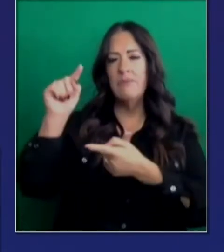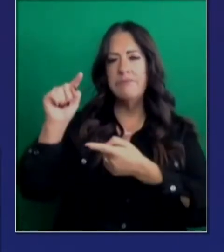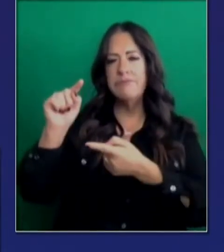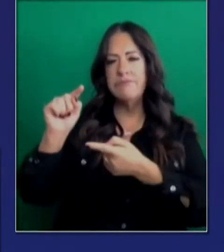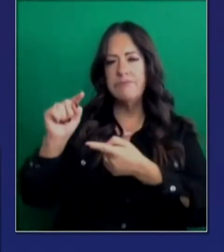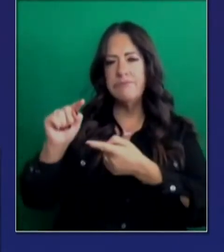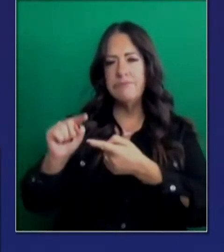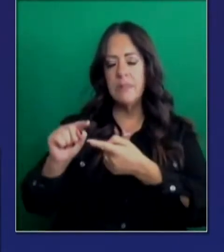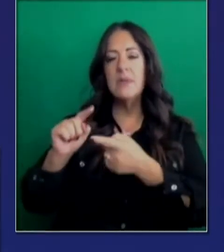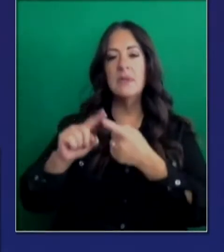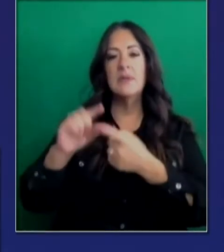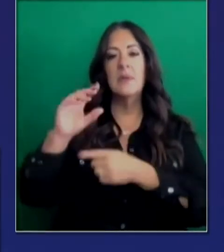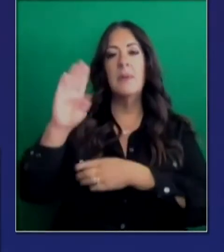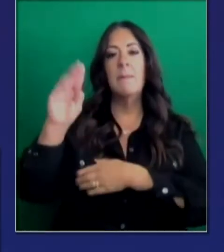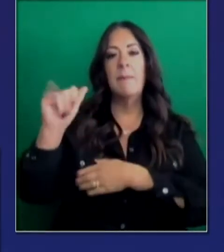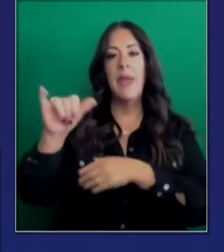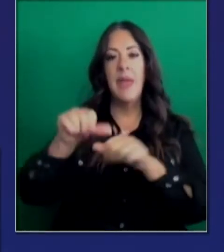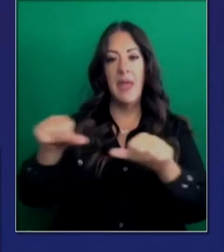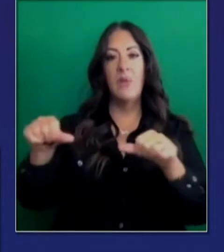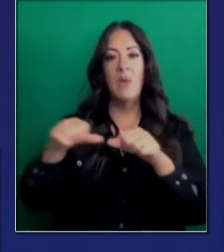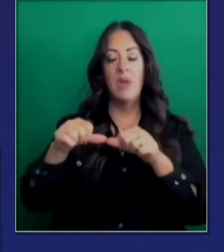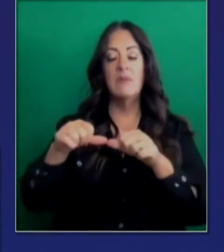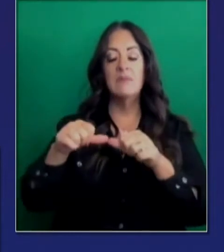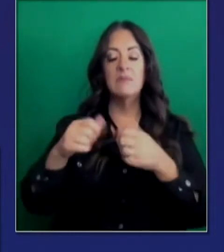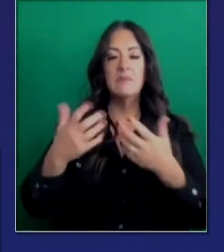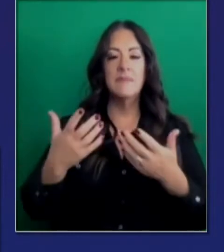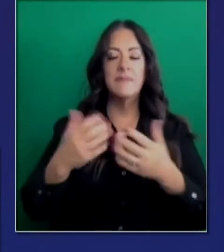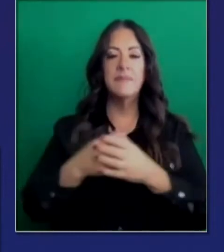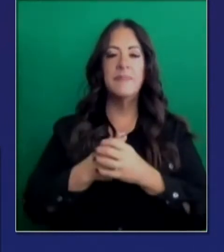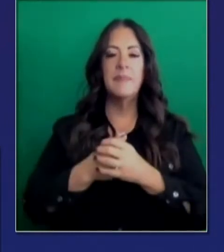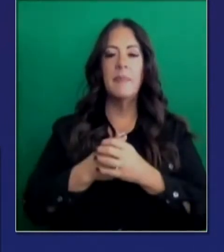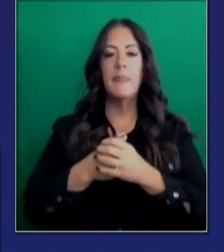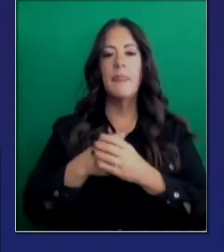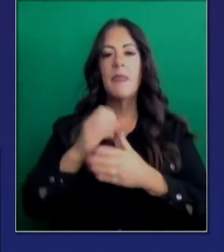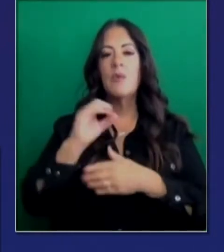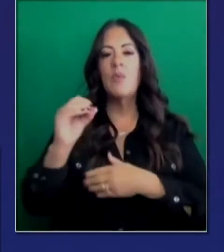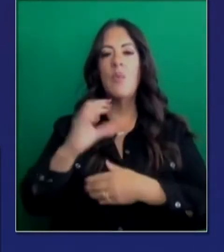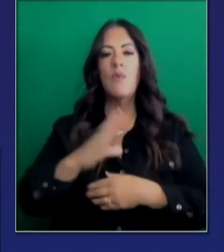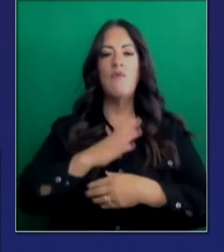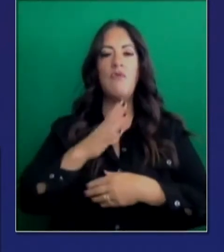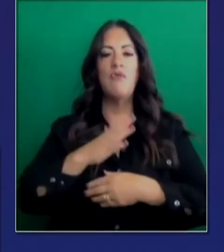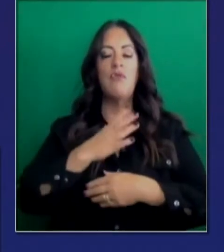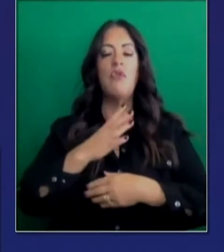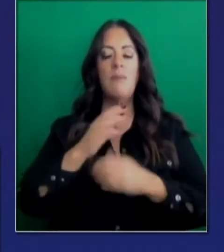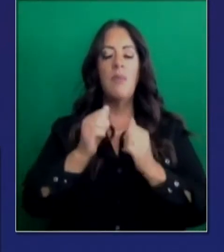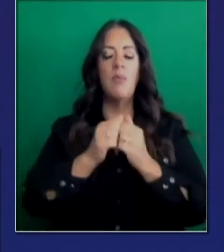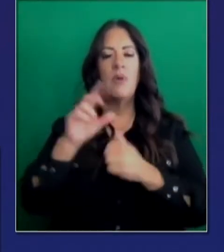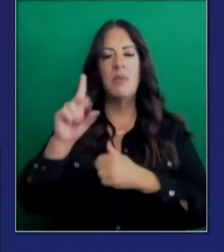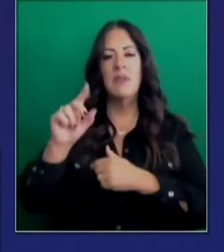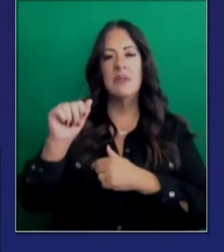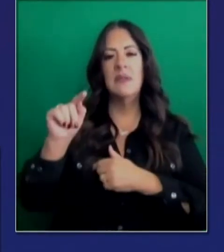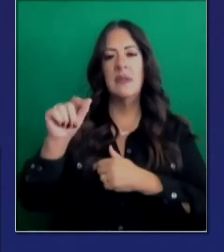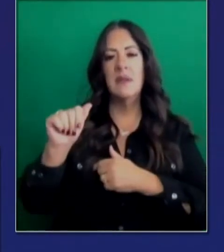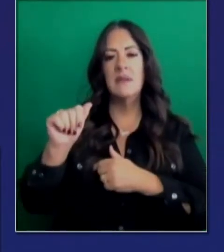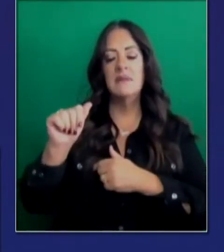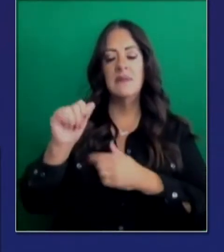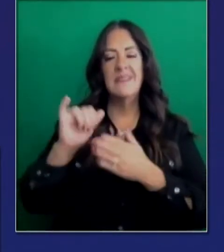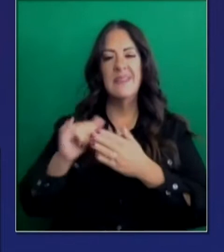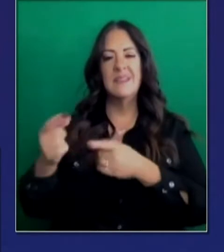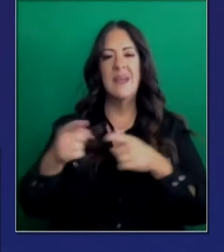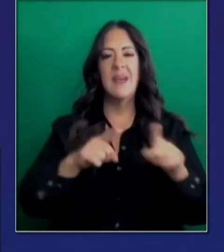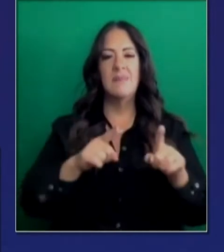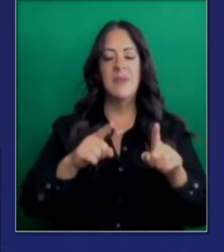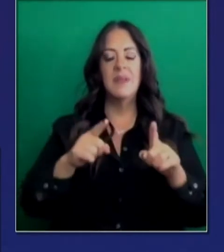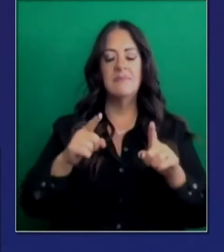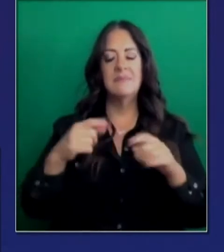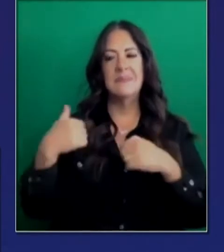and that likely will lead, though there's no formal adjudication of the data that's happened over the weekend, Friday being the